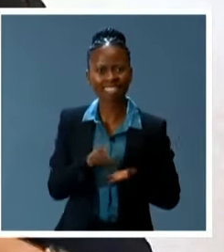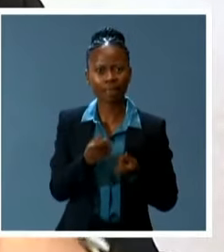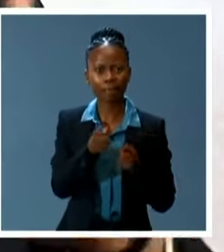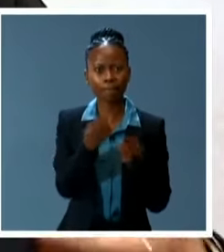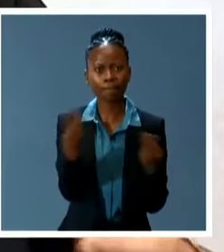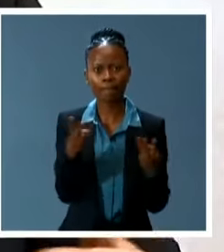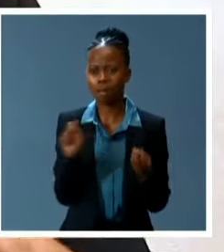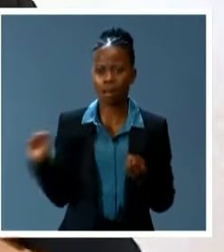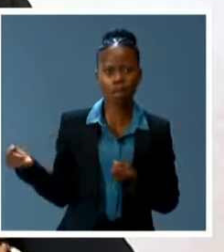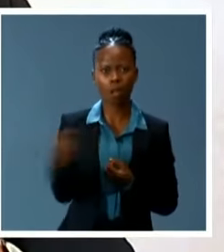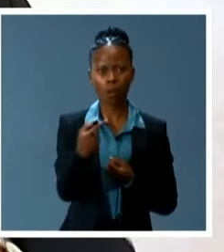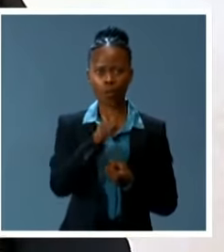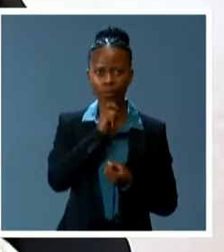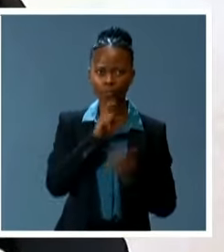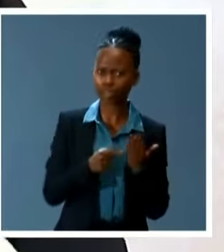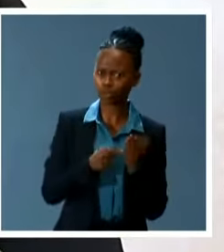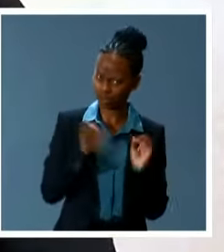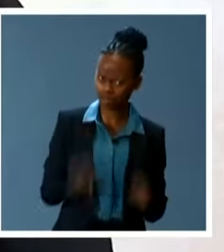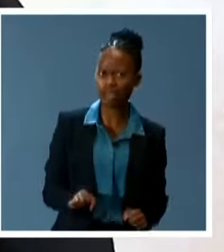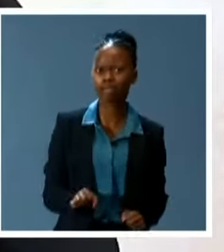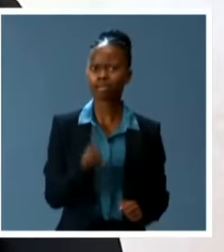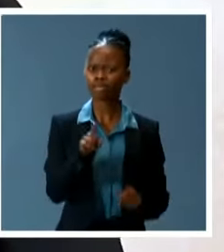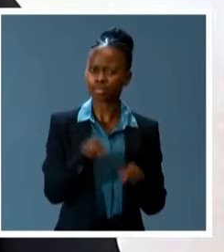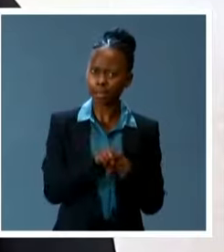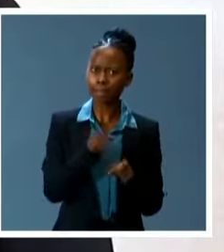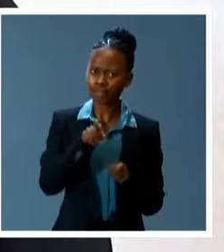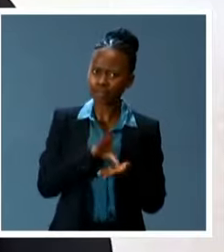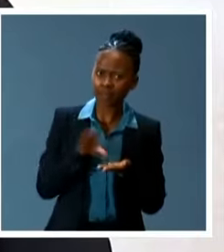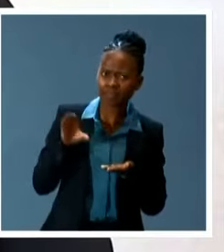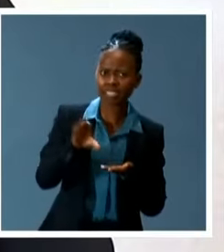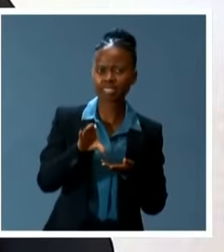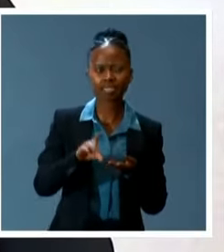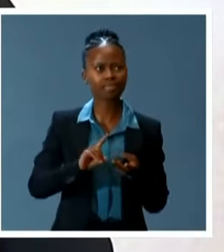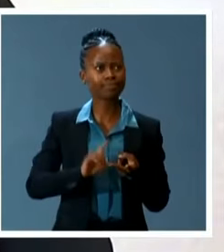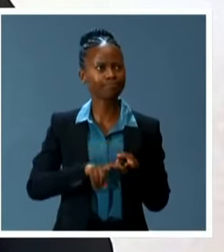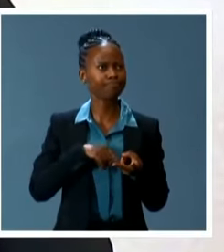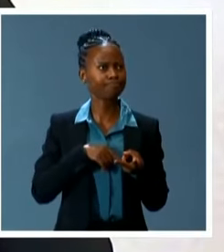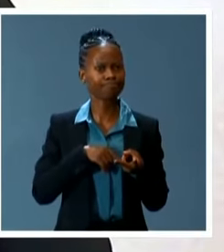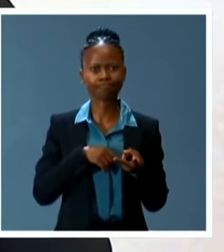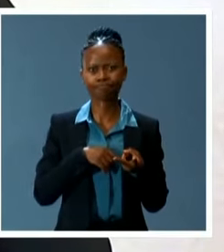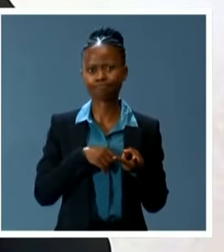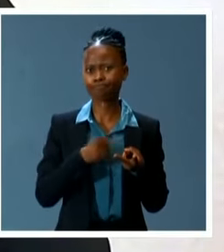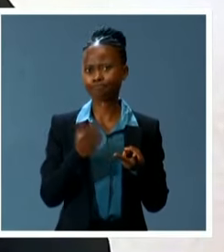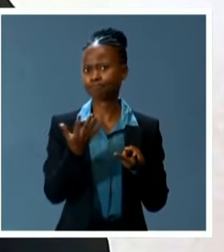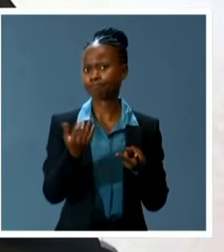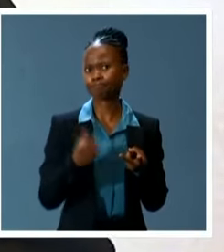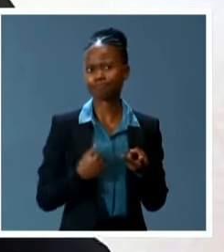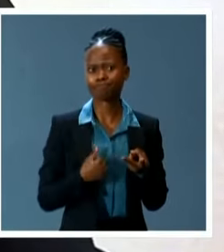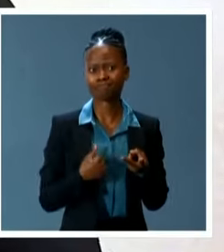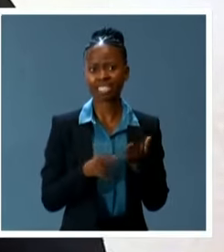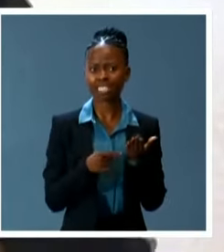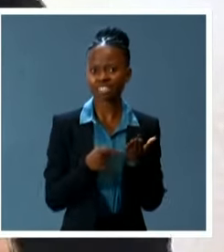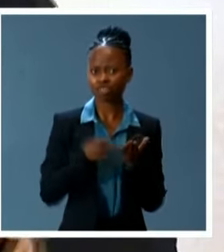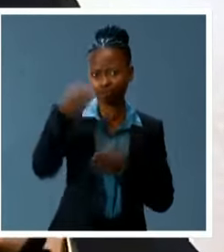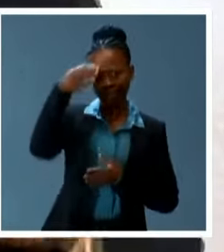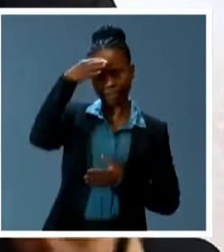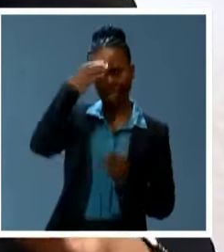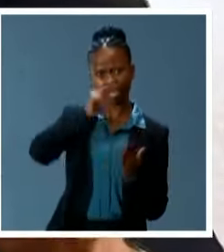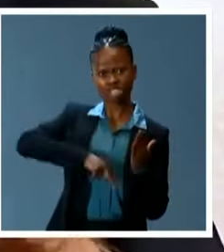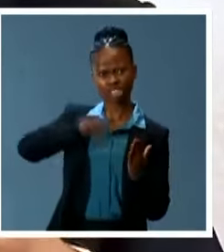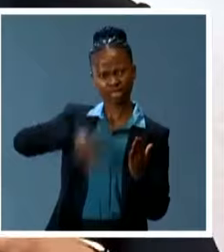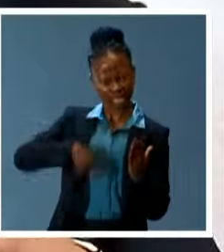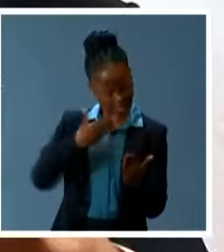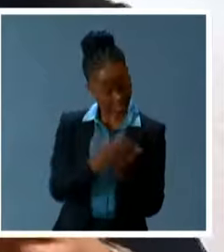institutions to use the digital economy. We need to invest massively in digital literacy. And that we can